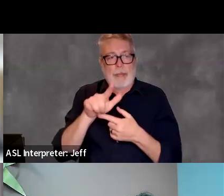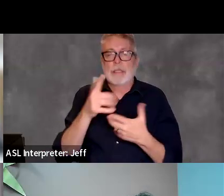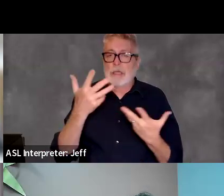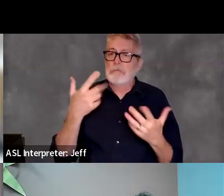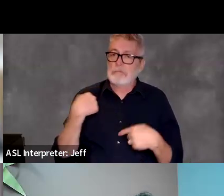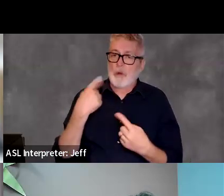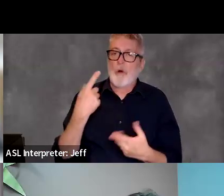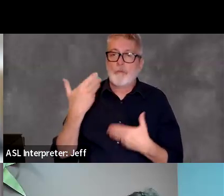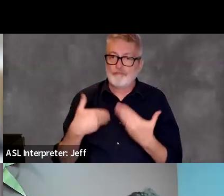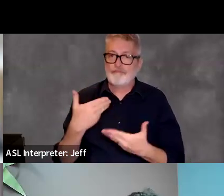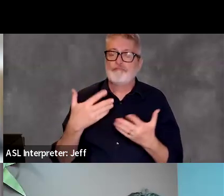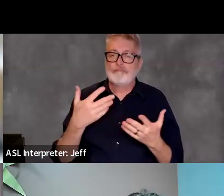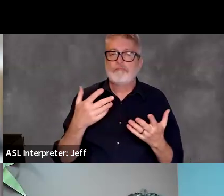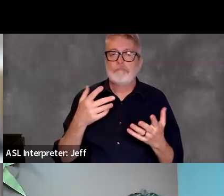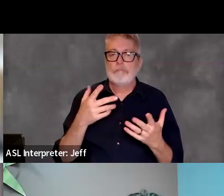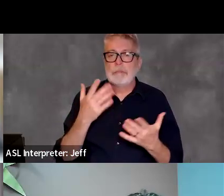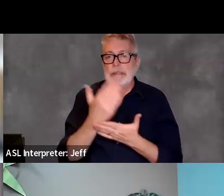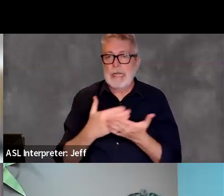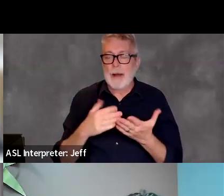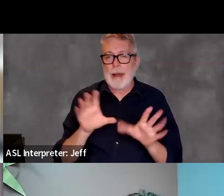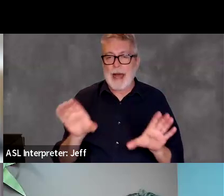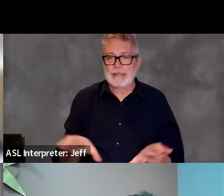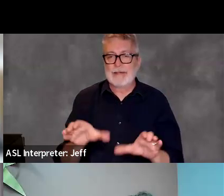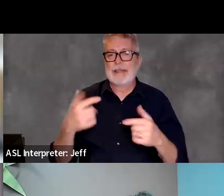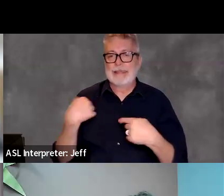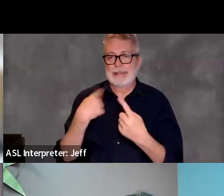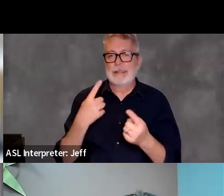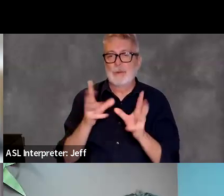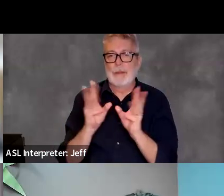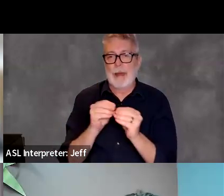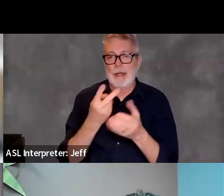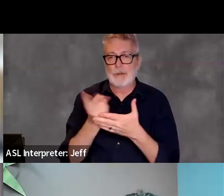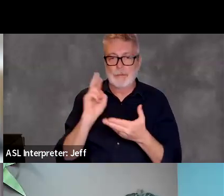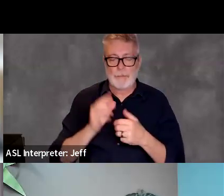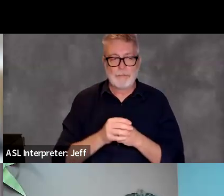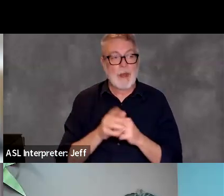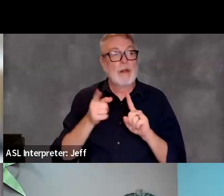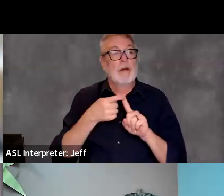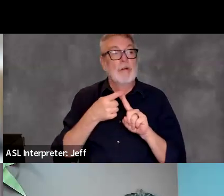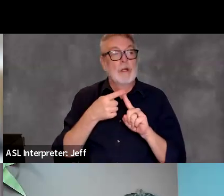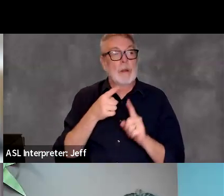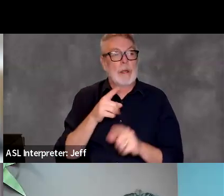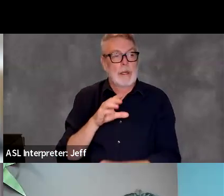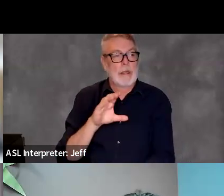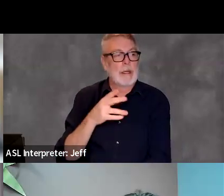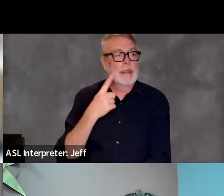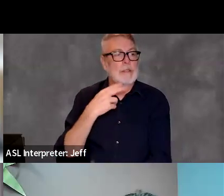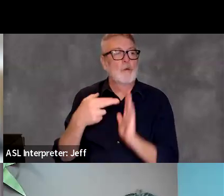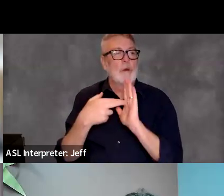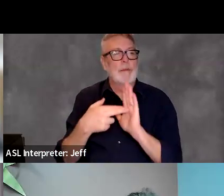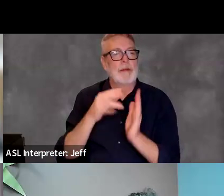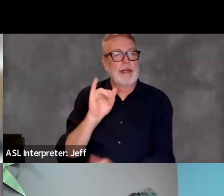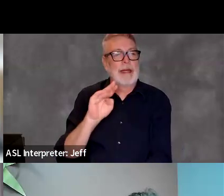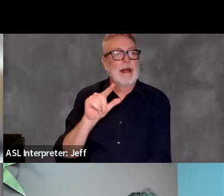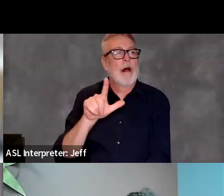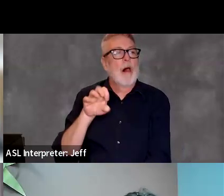moving and had some action since the last time we met. The first one is Representative Engel's